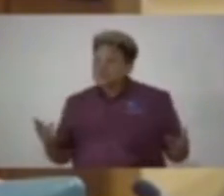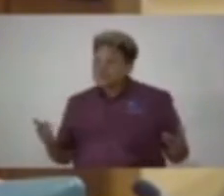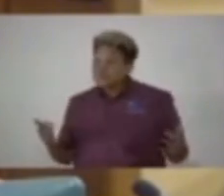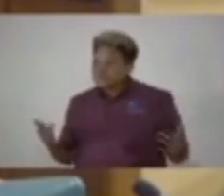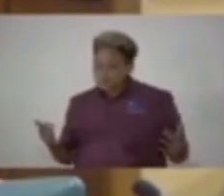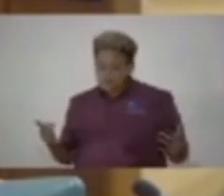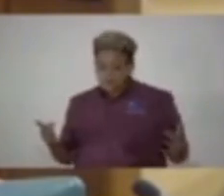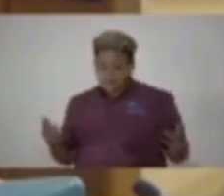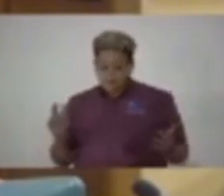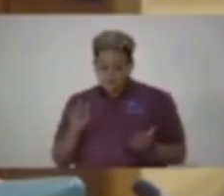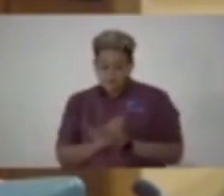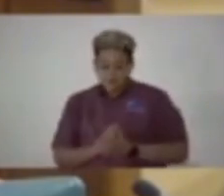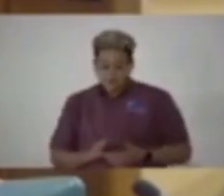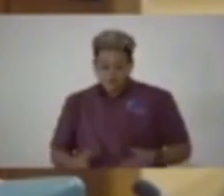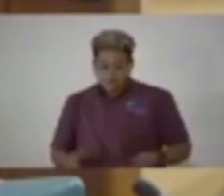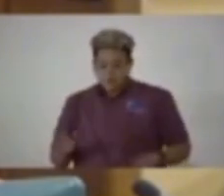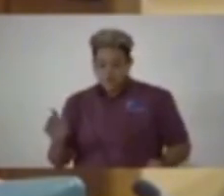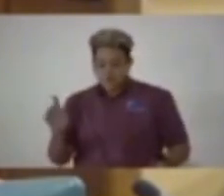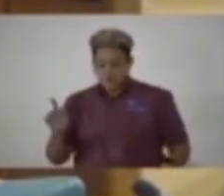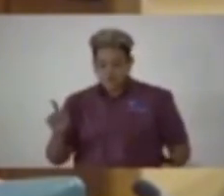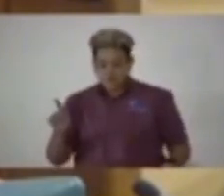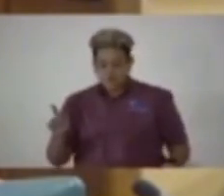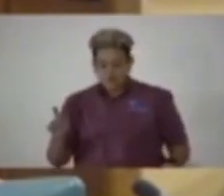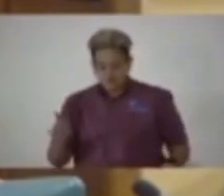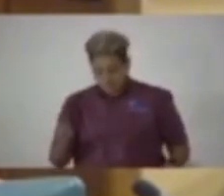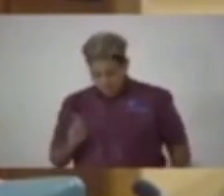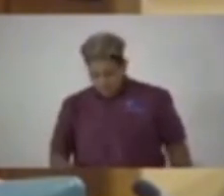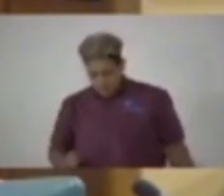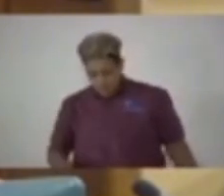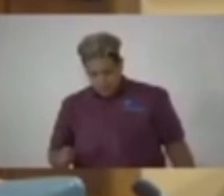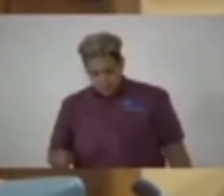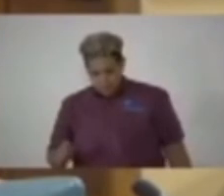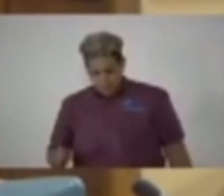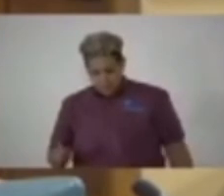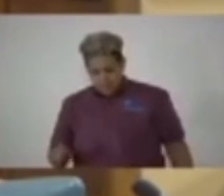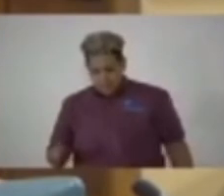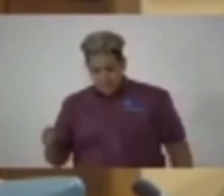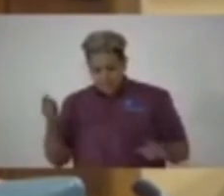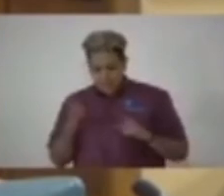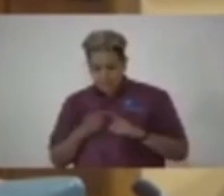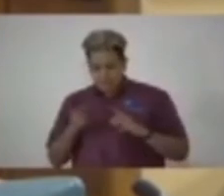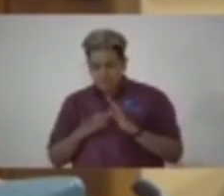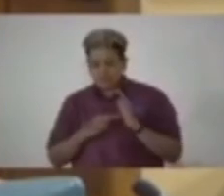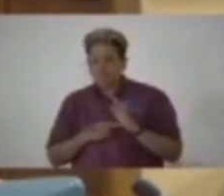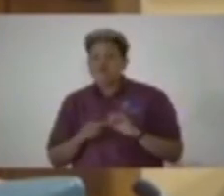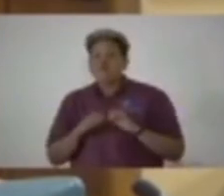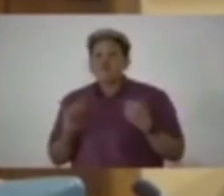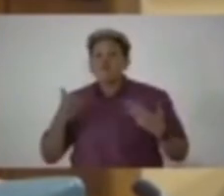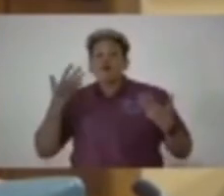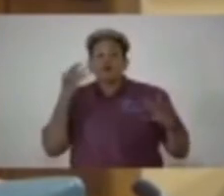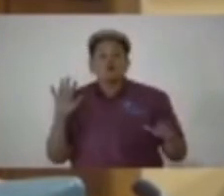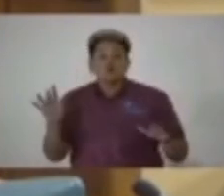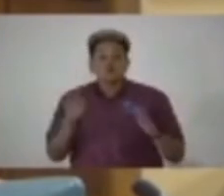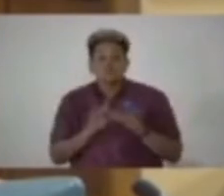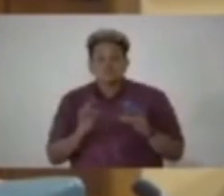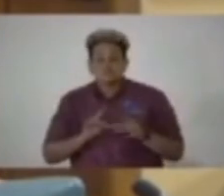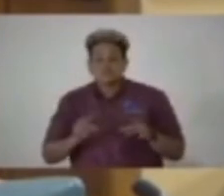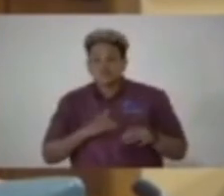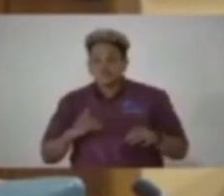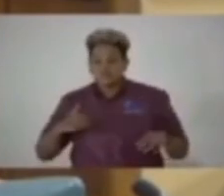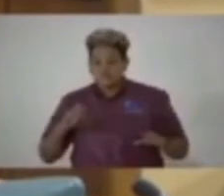would come to the House and go order, straight or, to no. The... On a point of order, I do not know of what you're speaking, member. It's